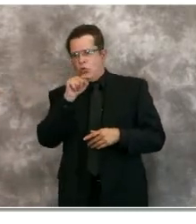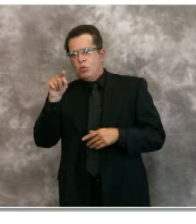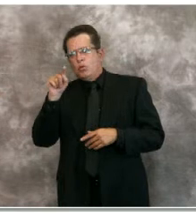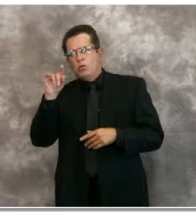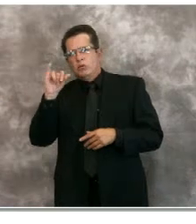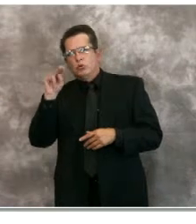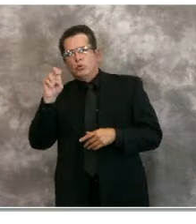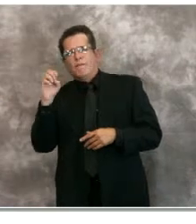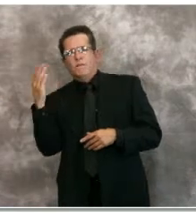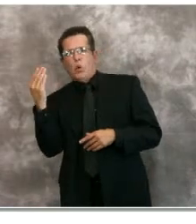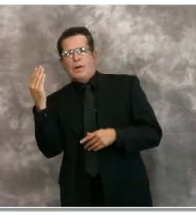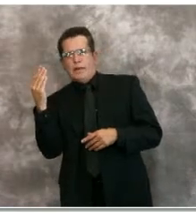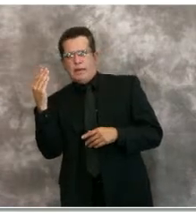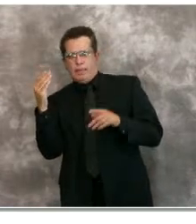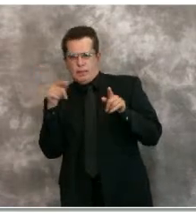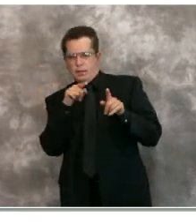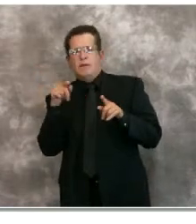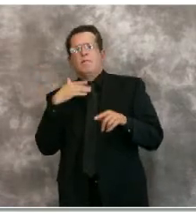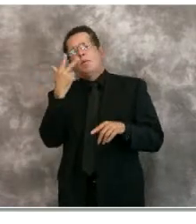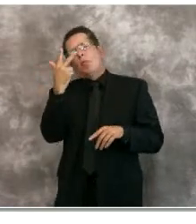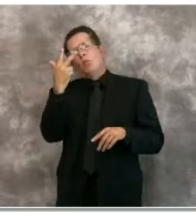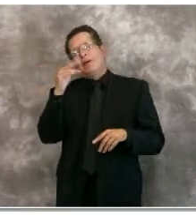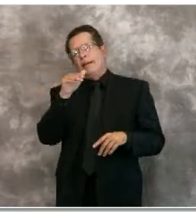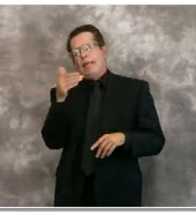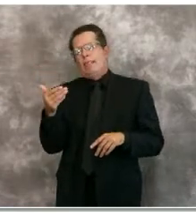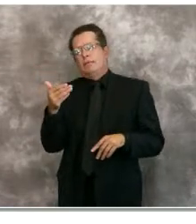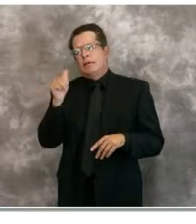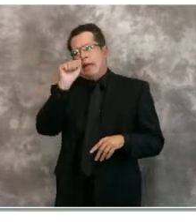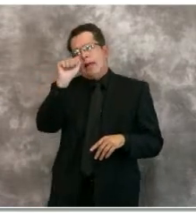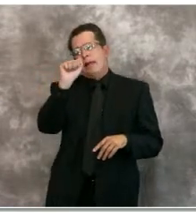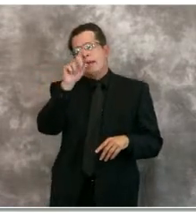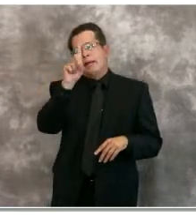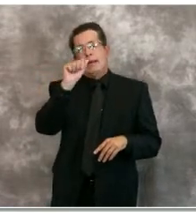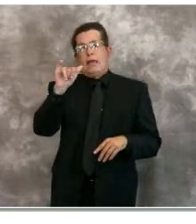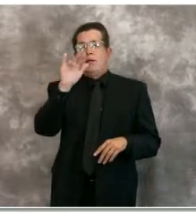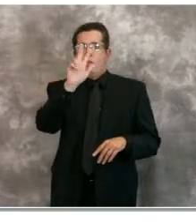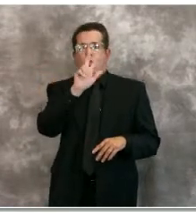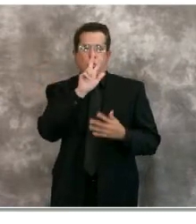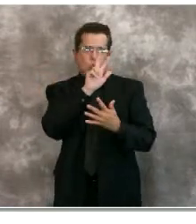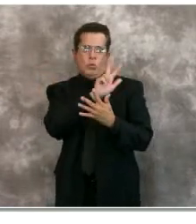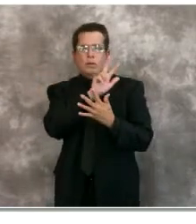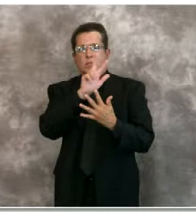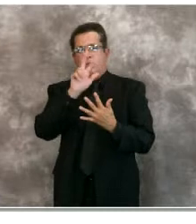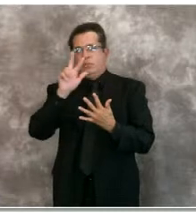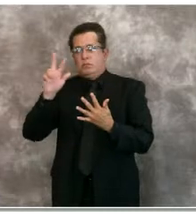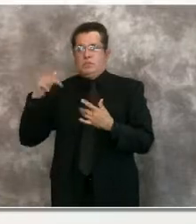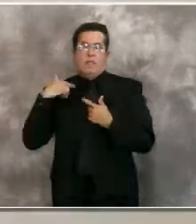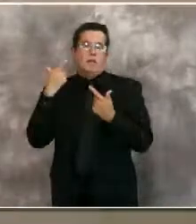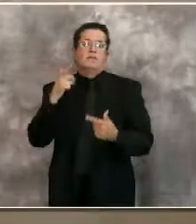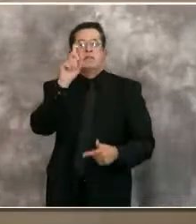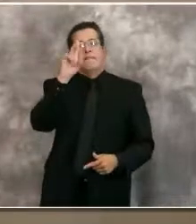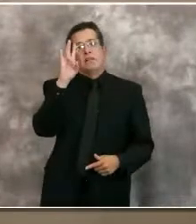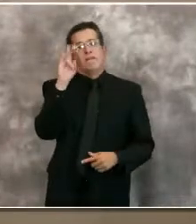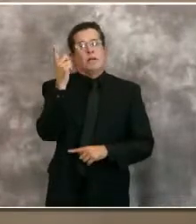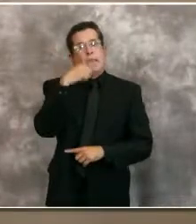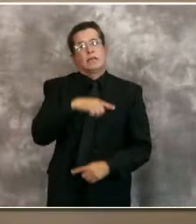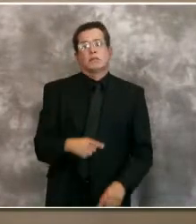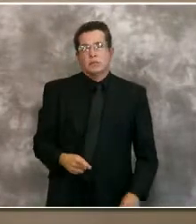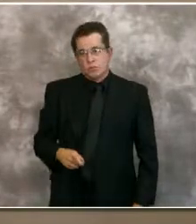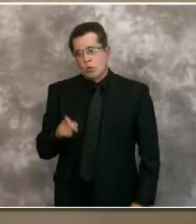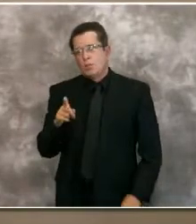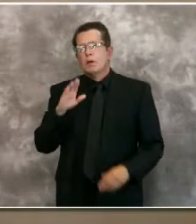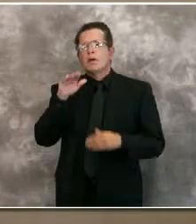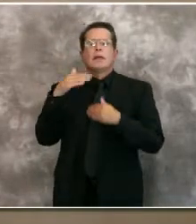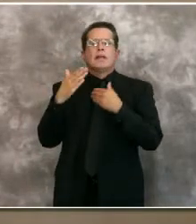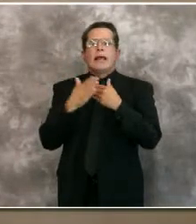been about 3 deaths a day over the last, that 7-day period. And then the next